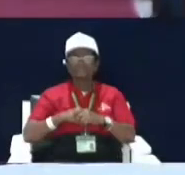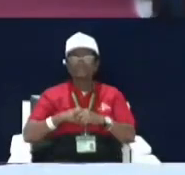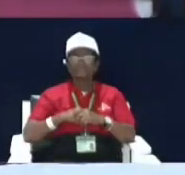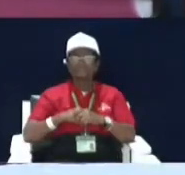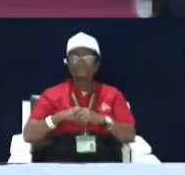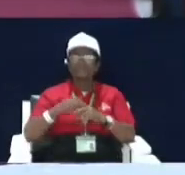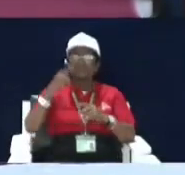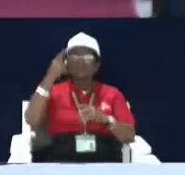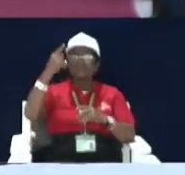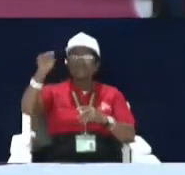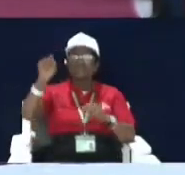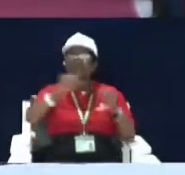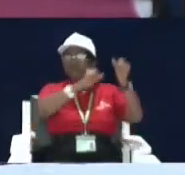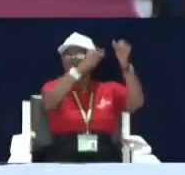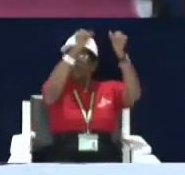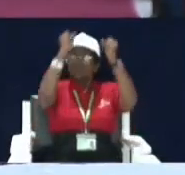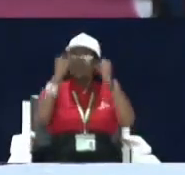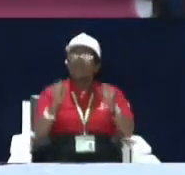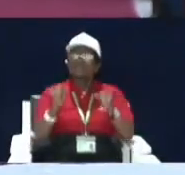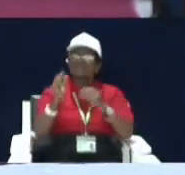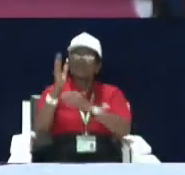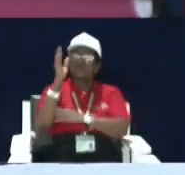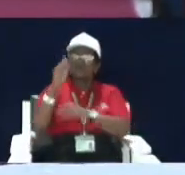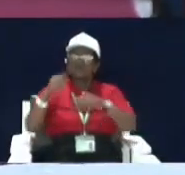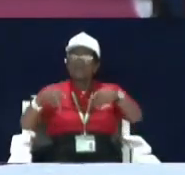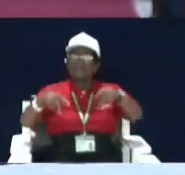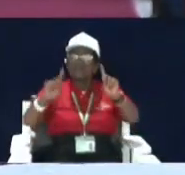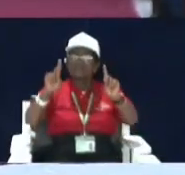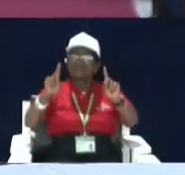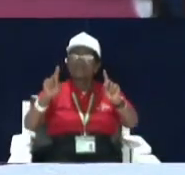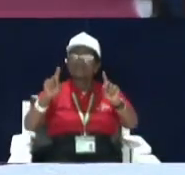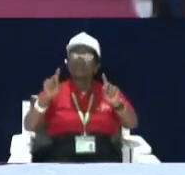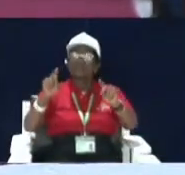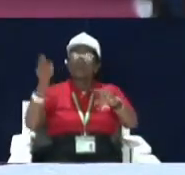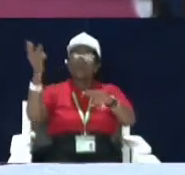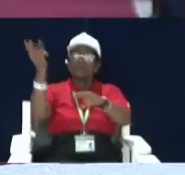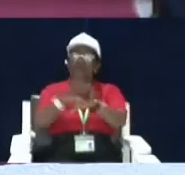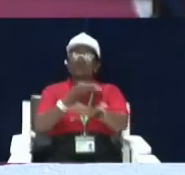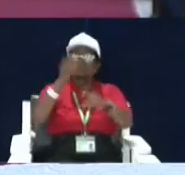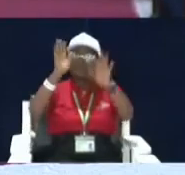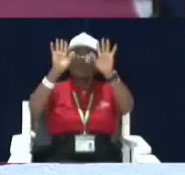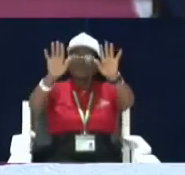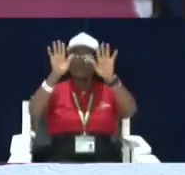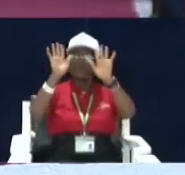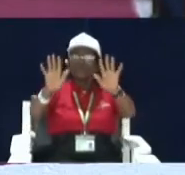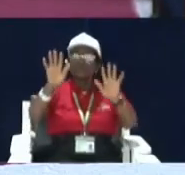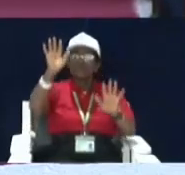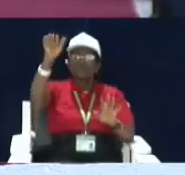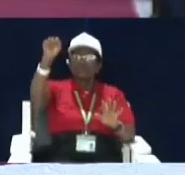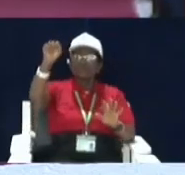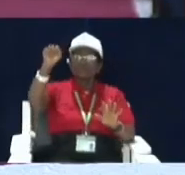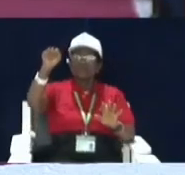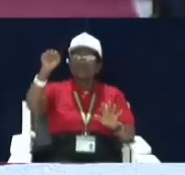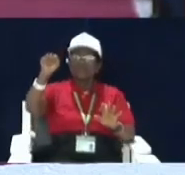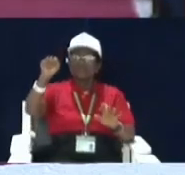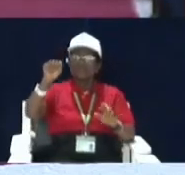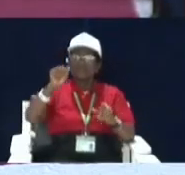The Almighty God performed multiple wonders to